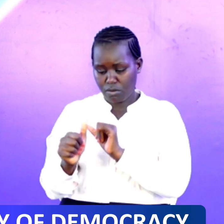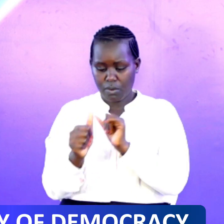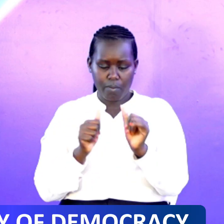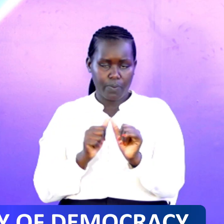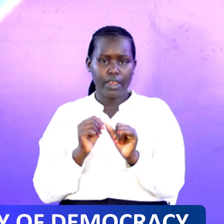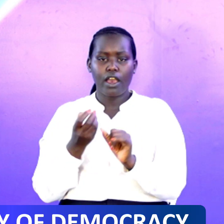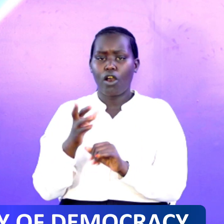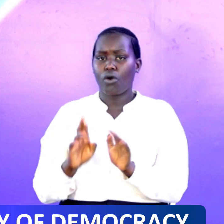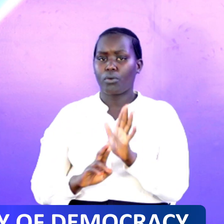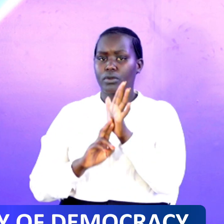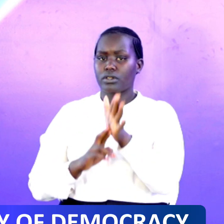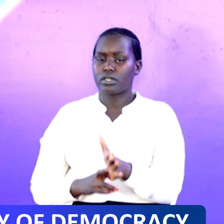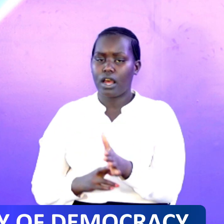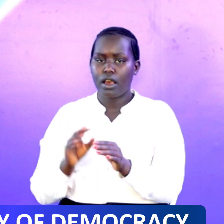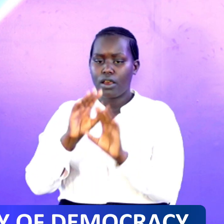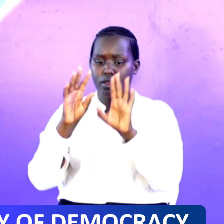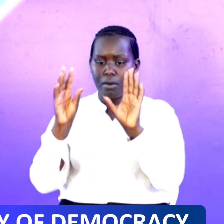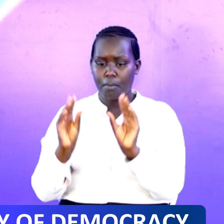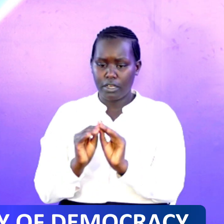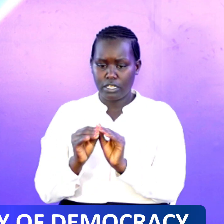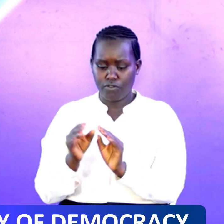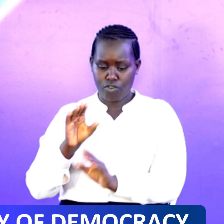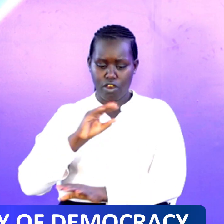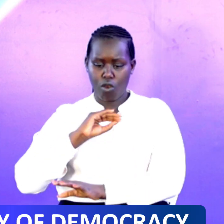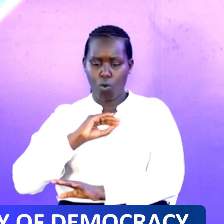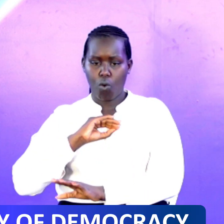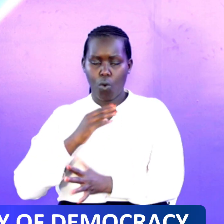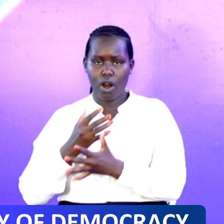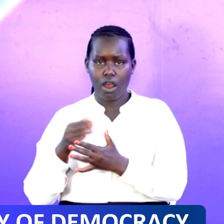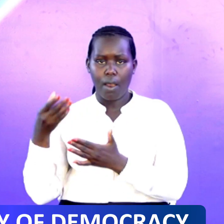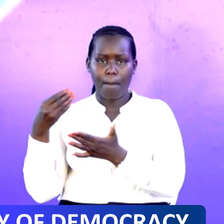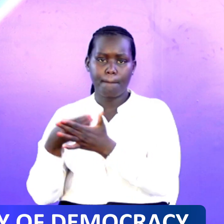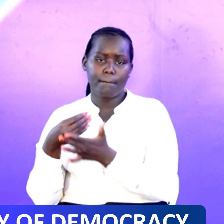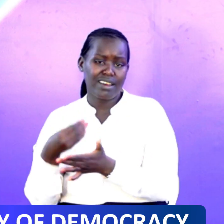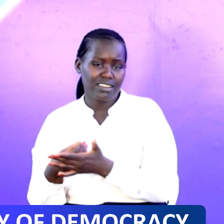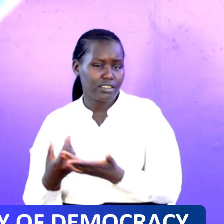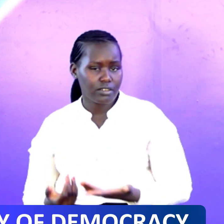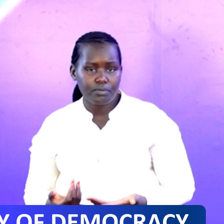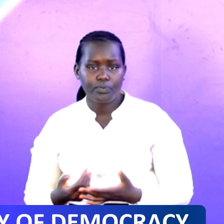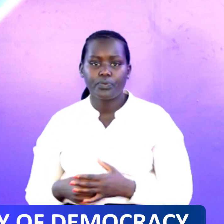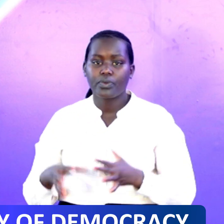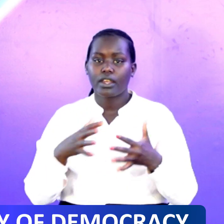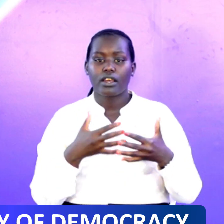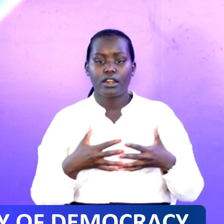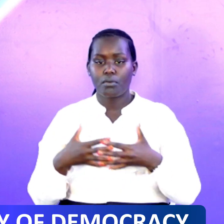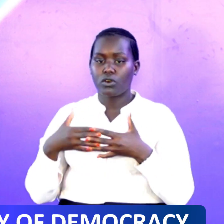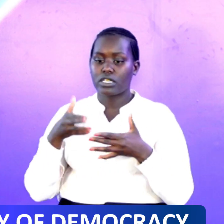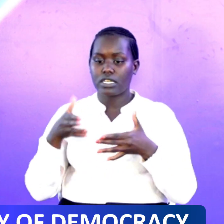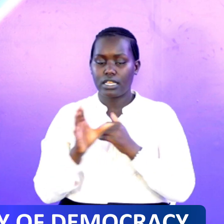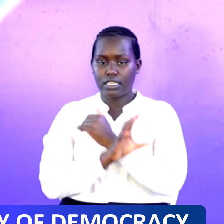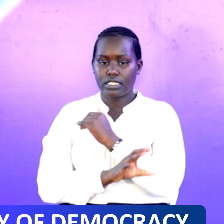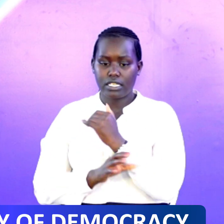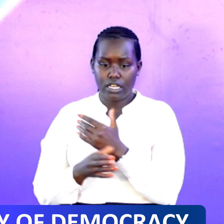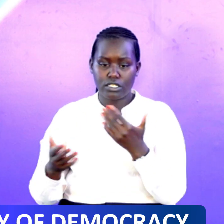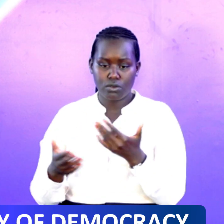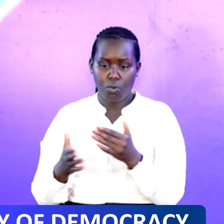for procurement, budget for their own allowances. So democracy will be in this country when you have a leader